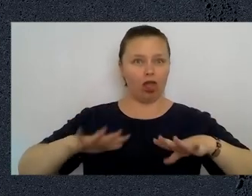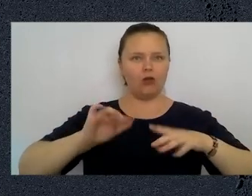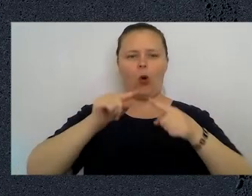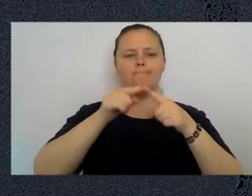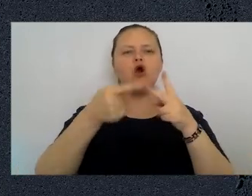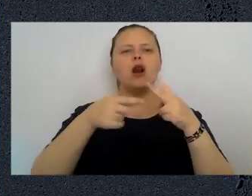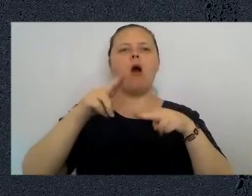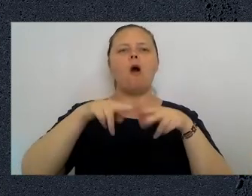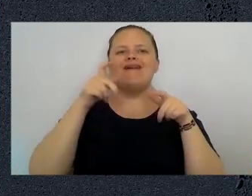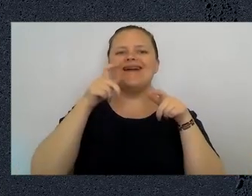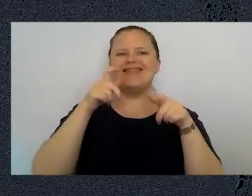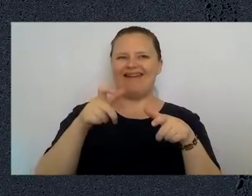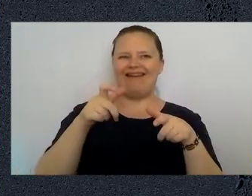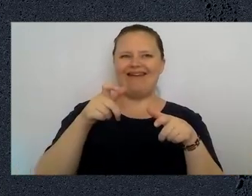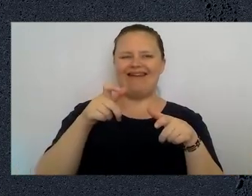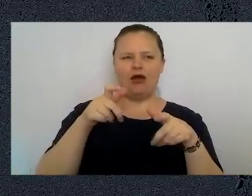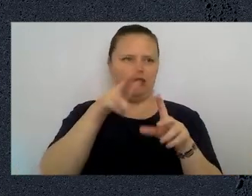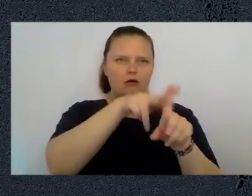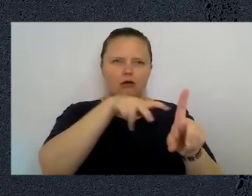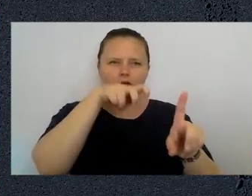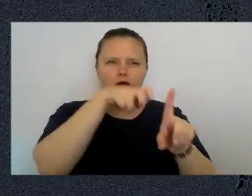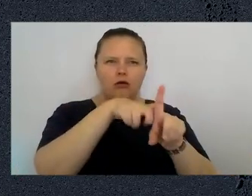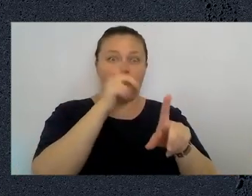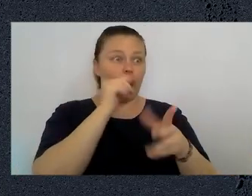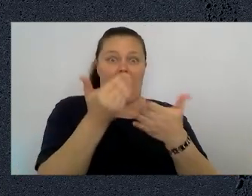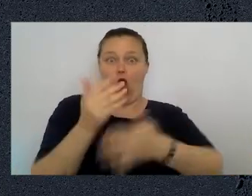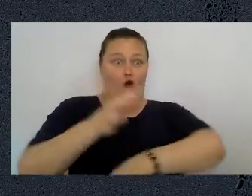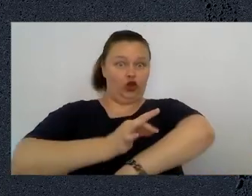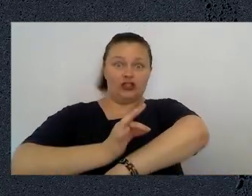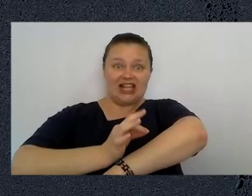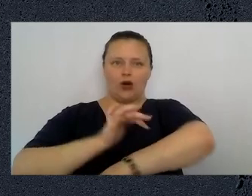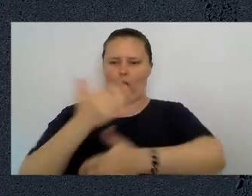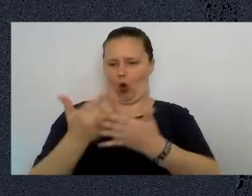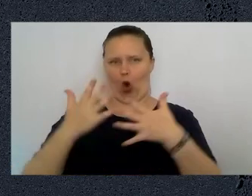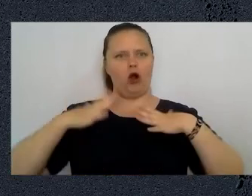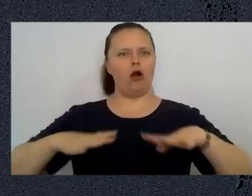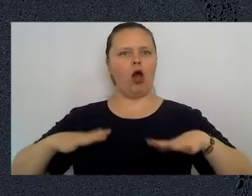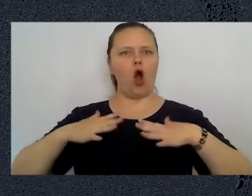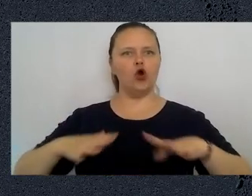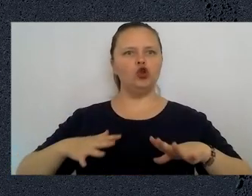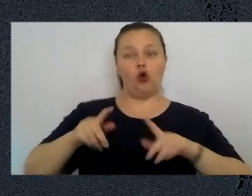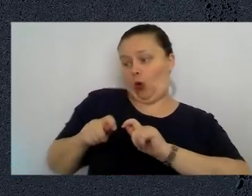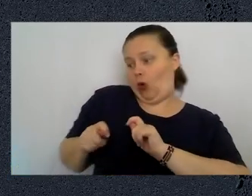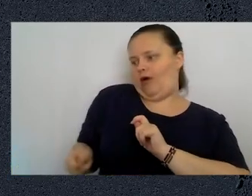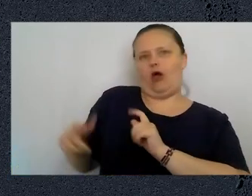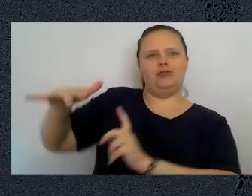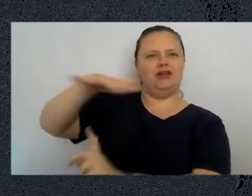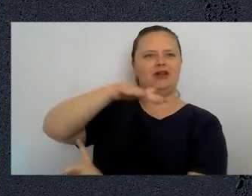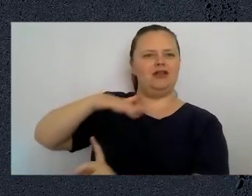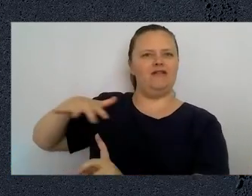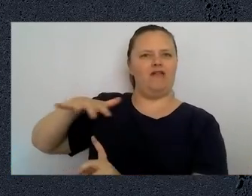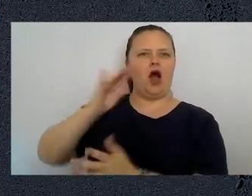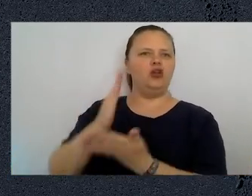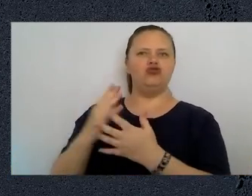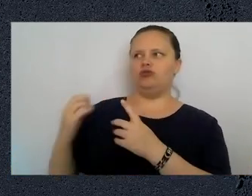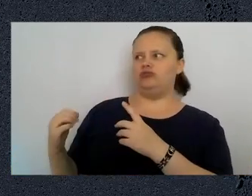So it's electronics which you can wear on your skin or which you can wear on your clothes or it's in the environment close to you and you don't really feel it,